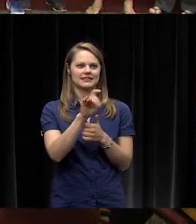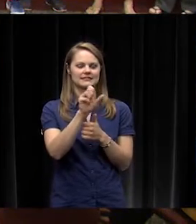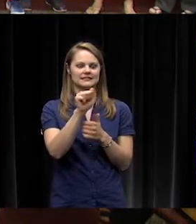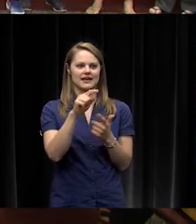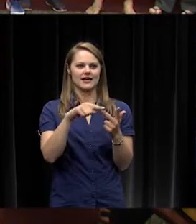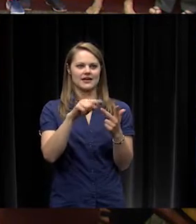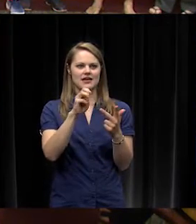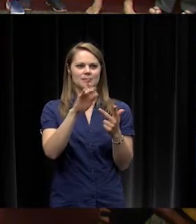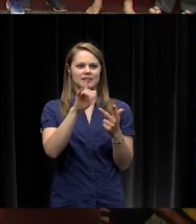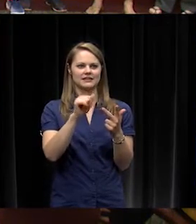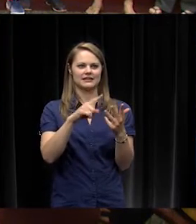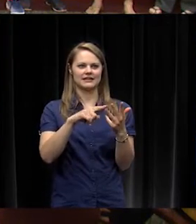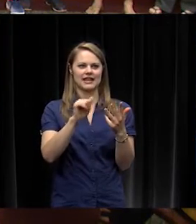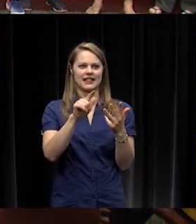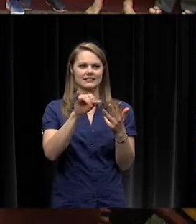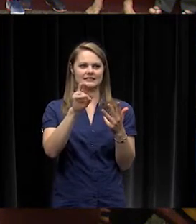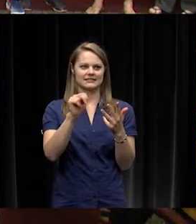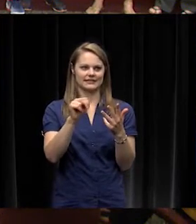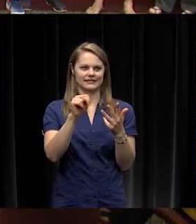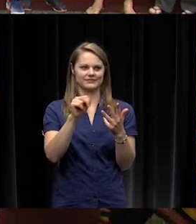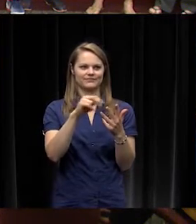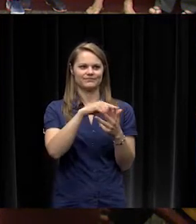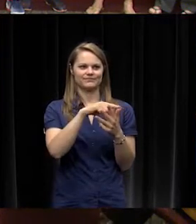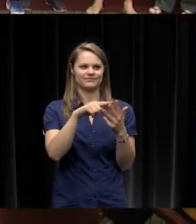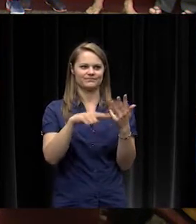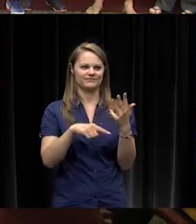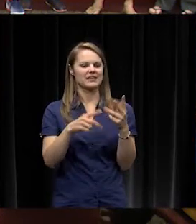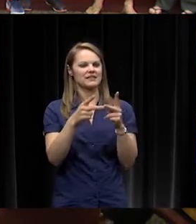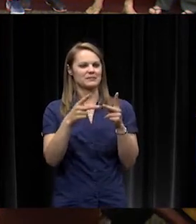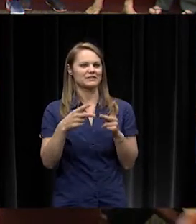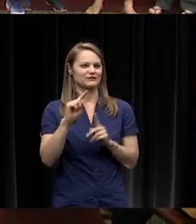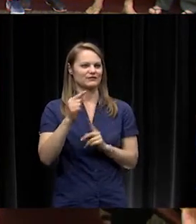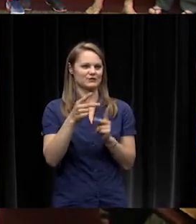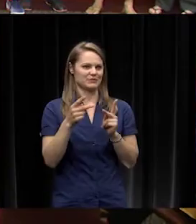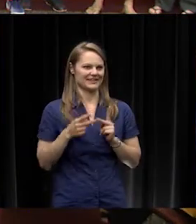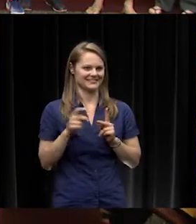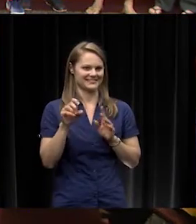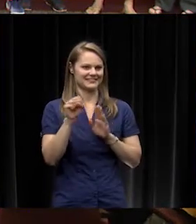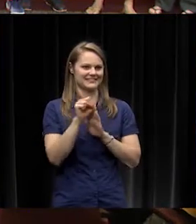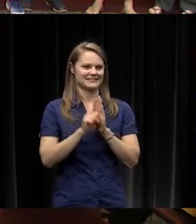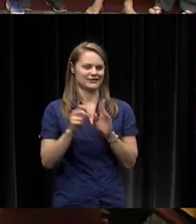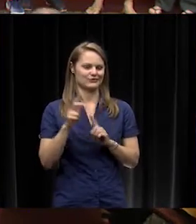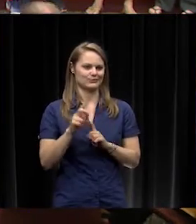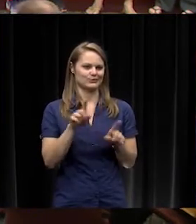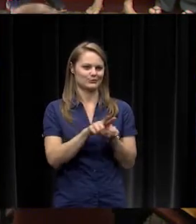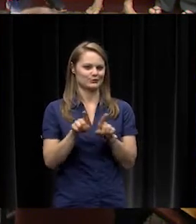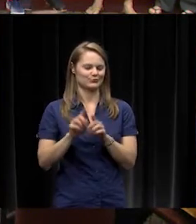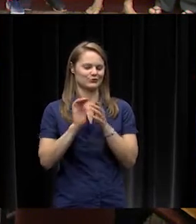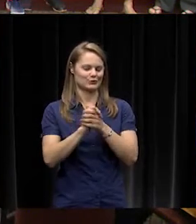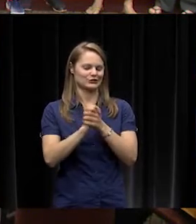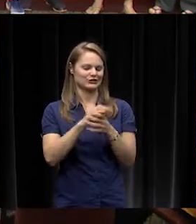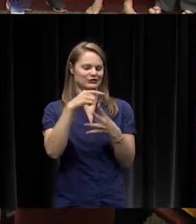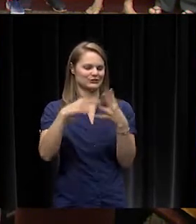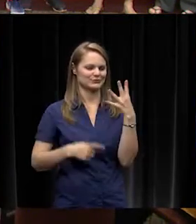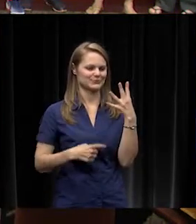Emily Schmeichel, and Allison Vermillion, who placed first at state as well. So congratulations to you.